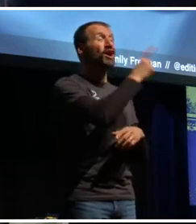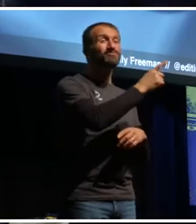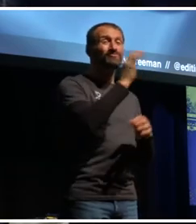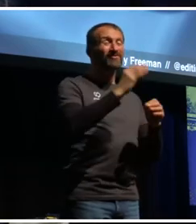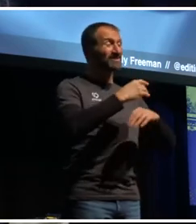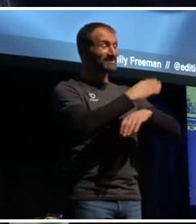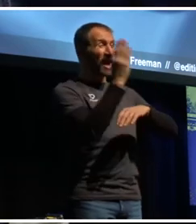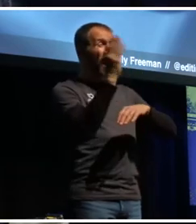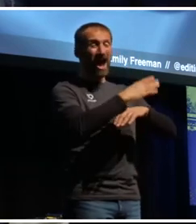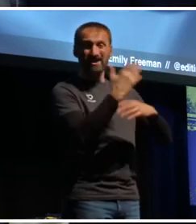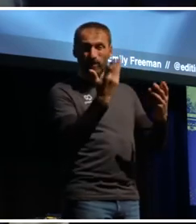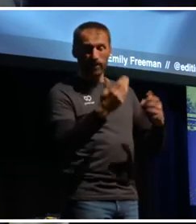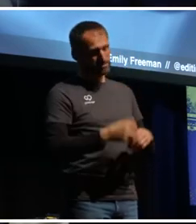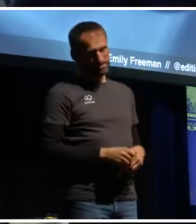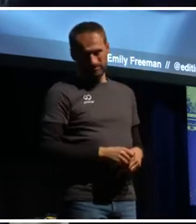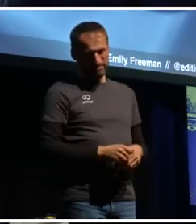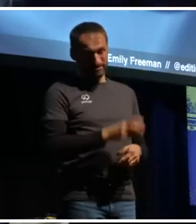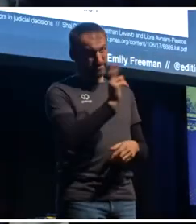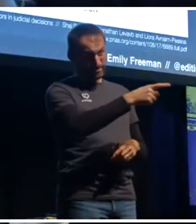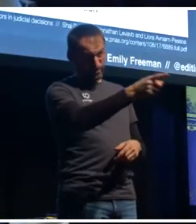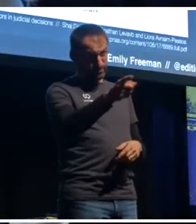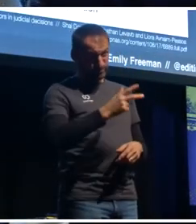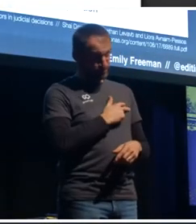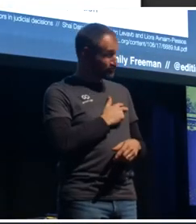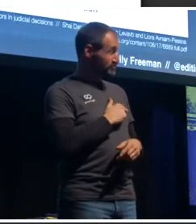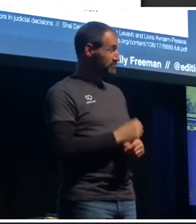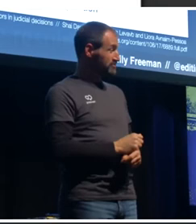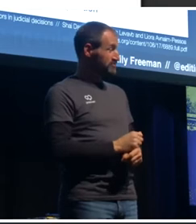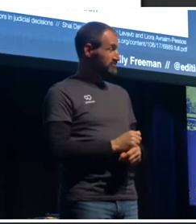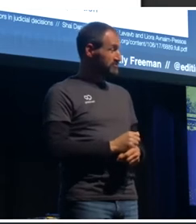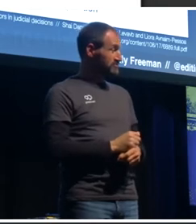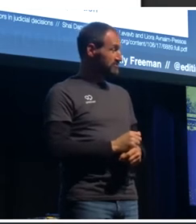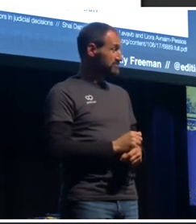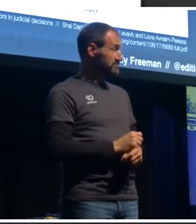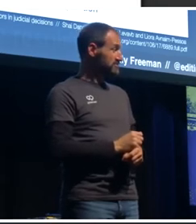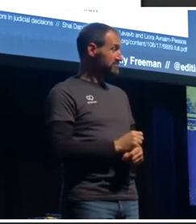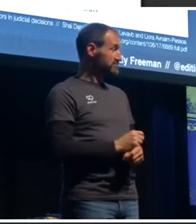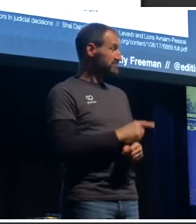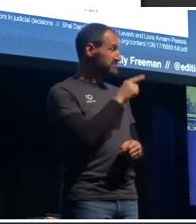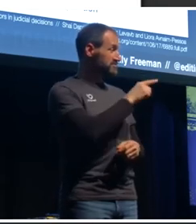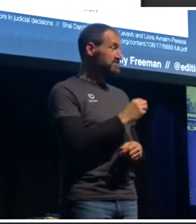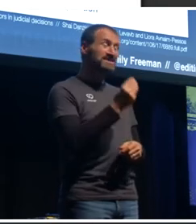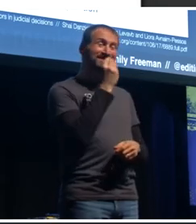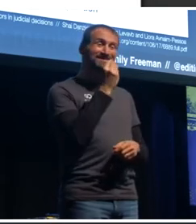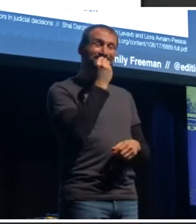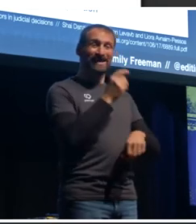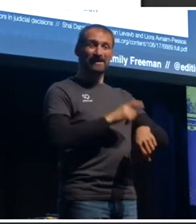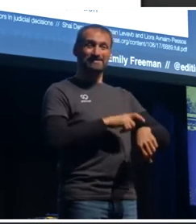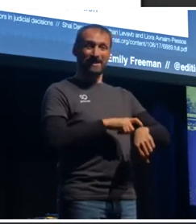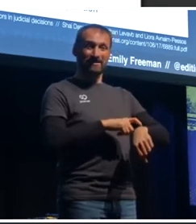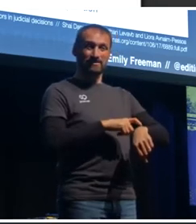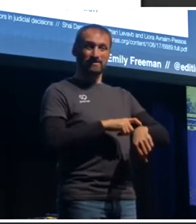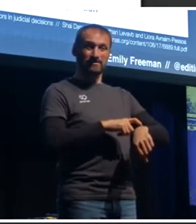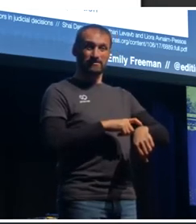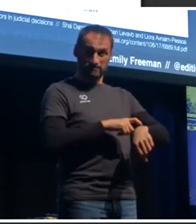good behavior. Nope, you were about as close as you got. Snack time. Or more particularly, when the judges went on